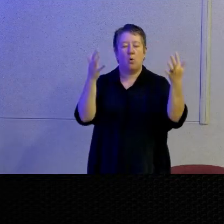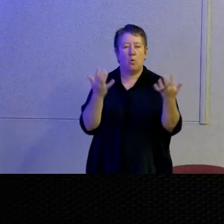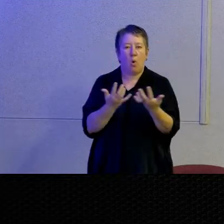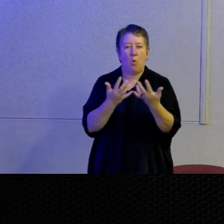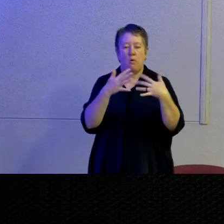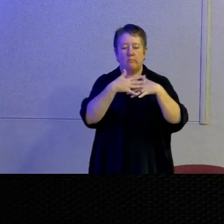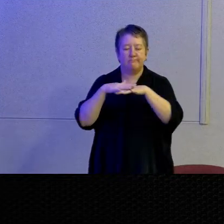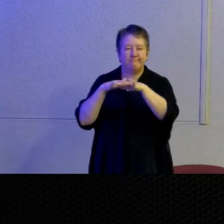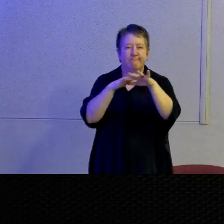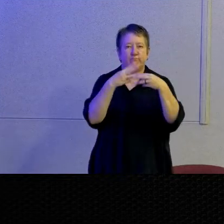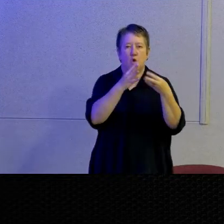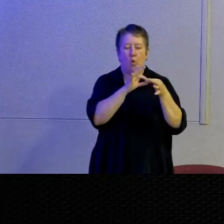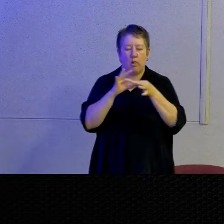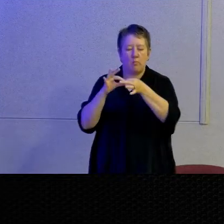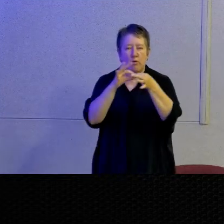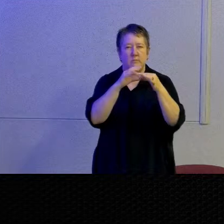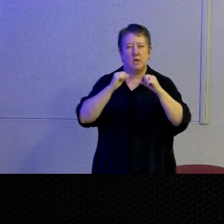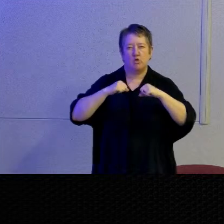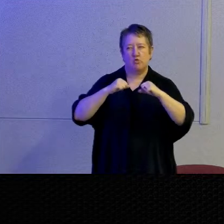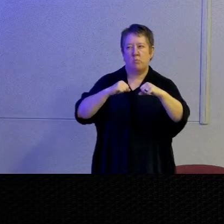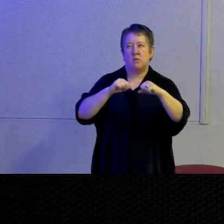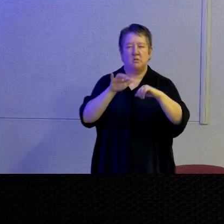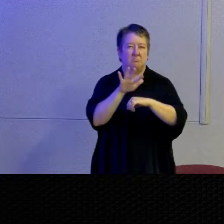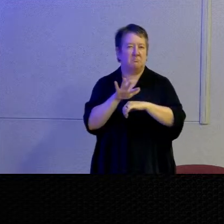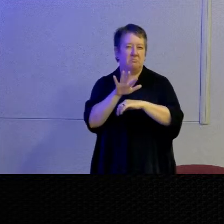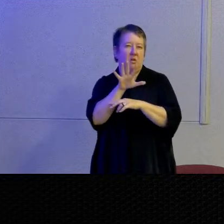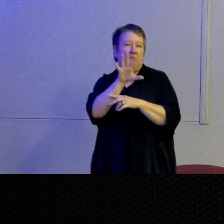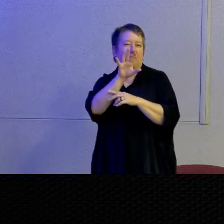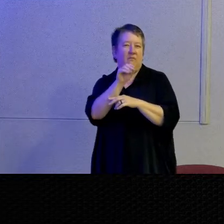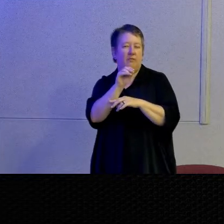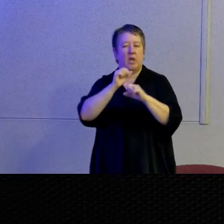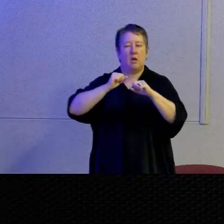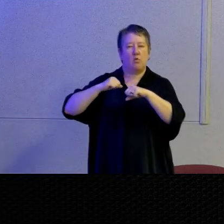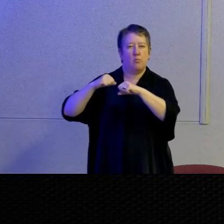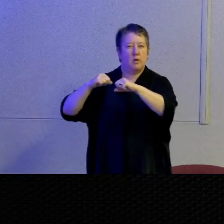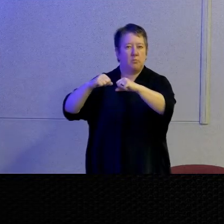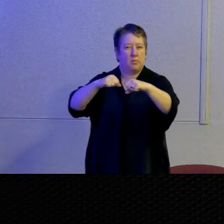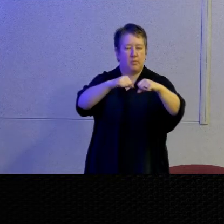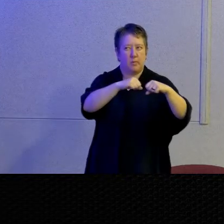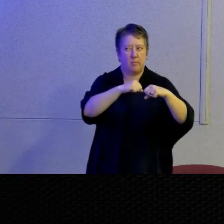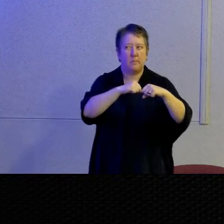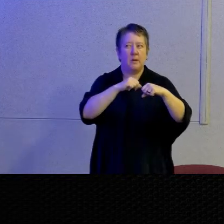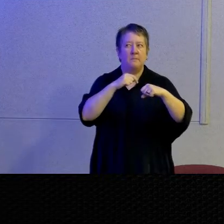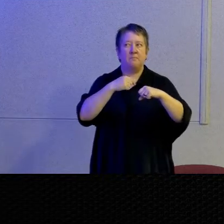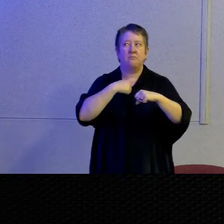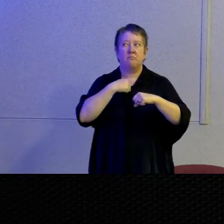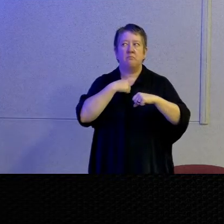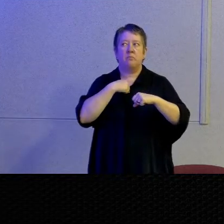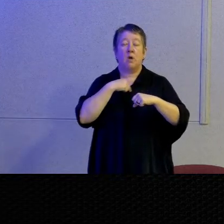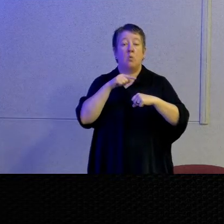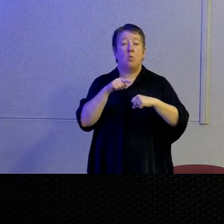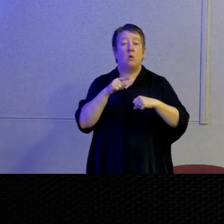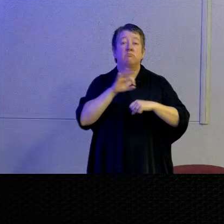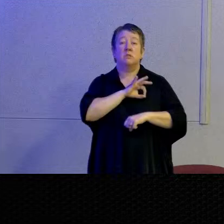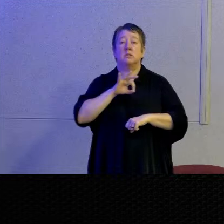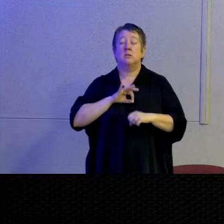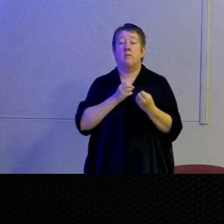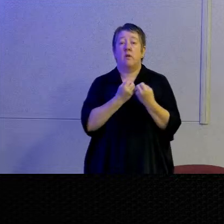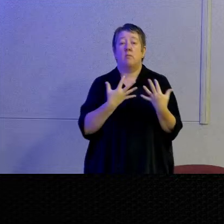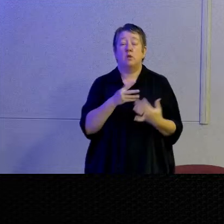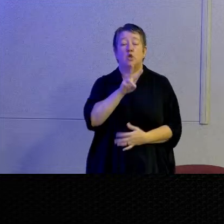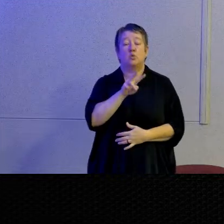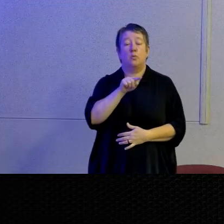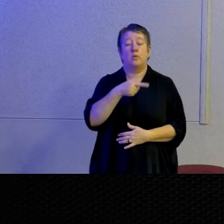agreements, around 50 of those. And just to set the scene at CERN, our CERN employees, we have around